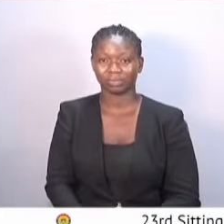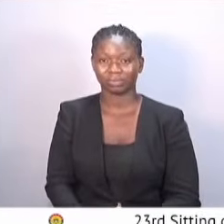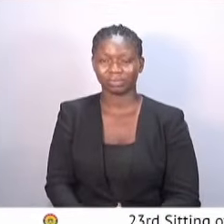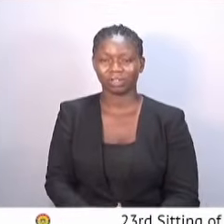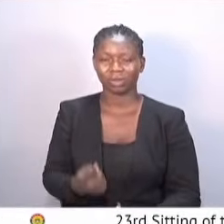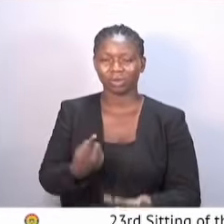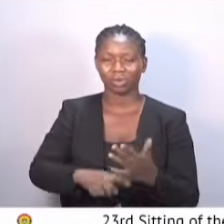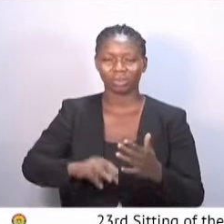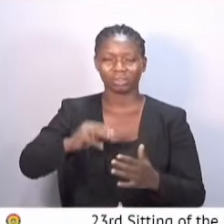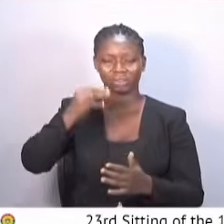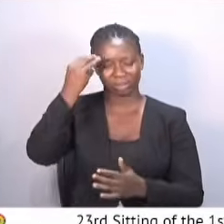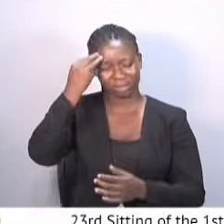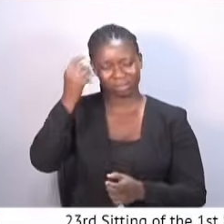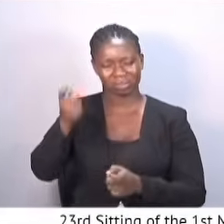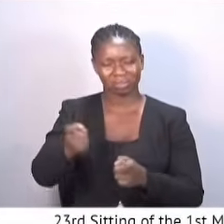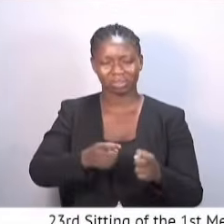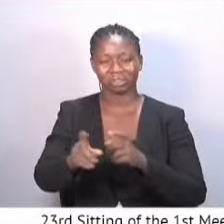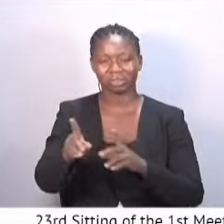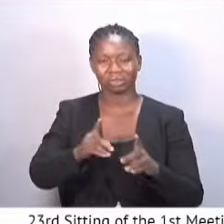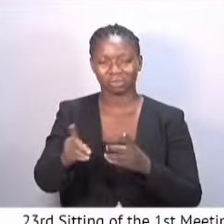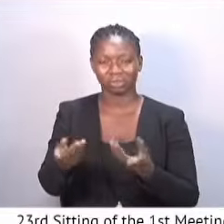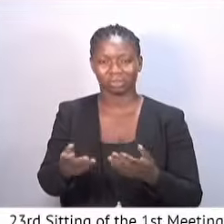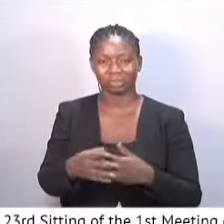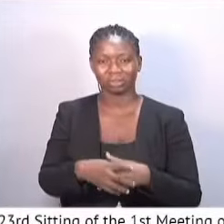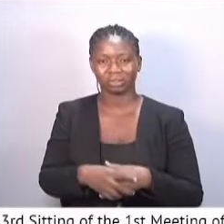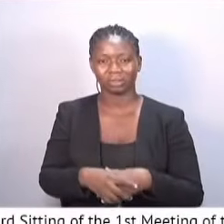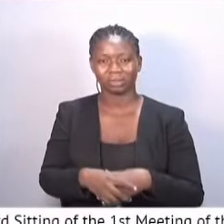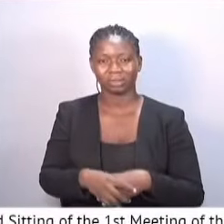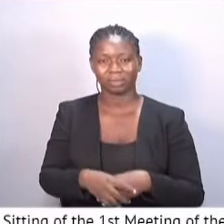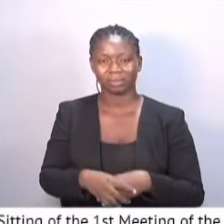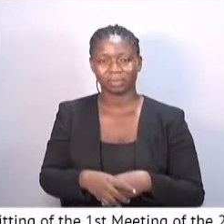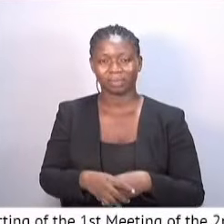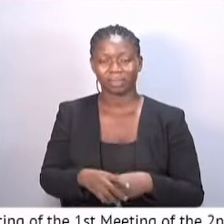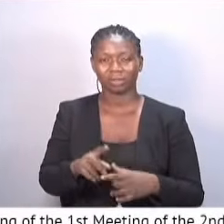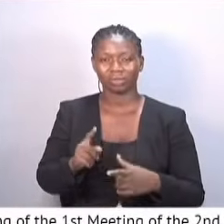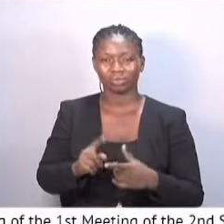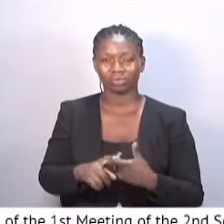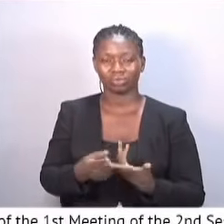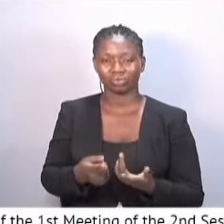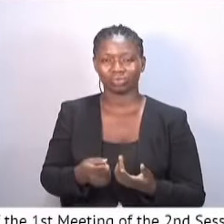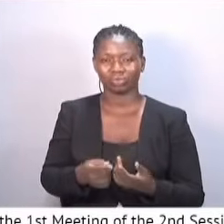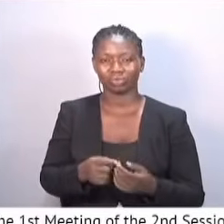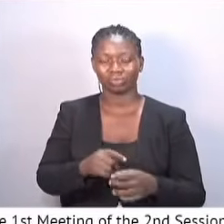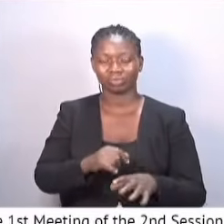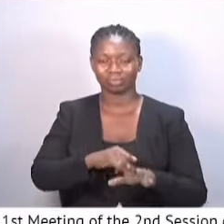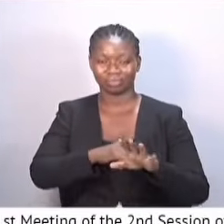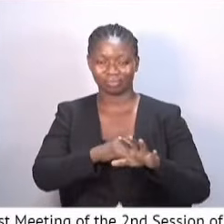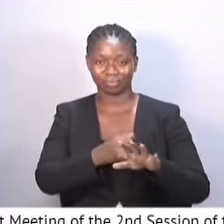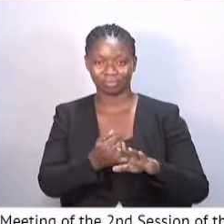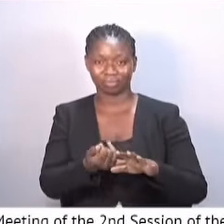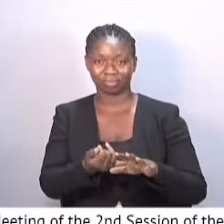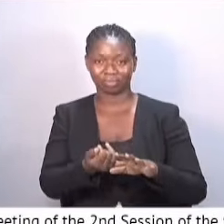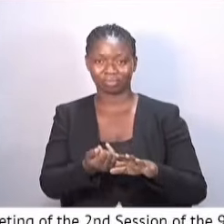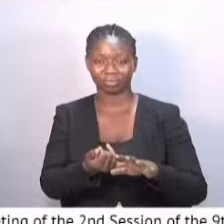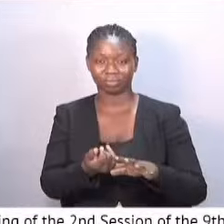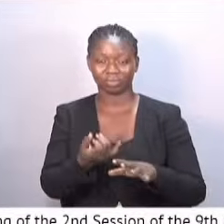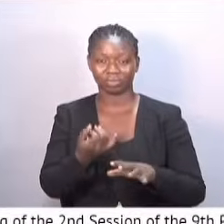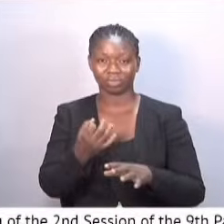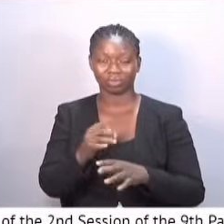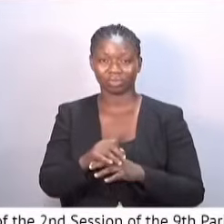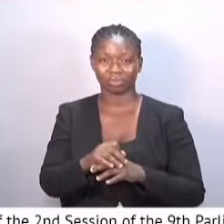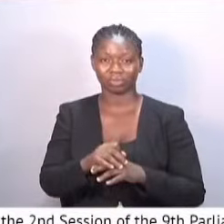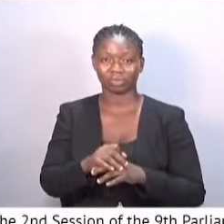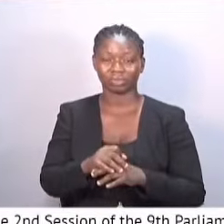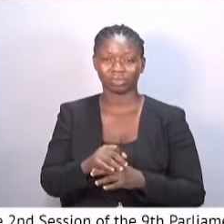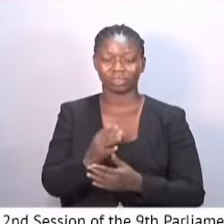what the ministry is doing so far to facilitate the implementation of the terms